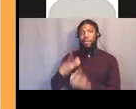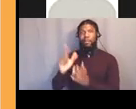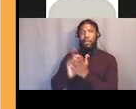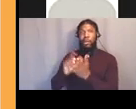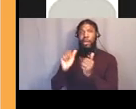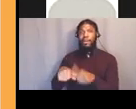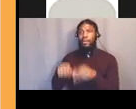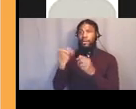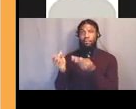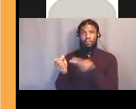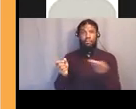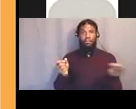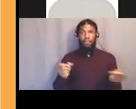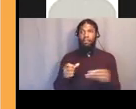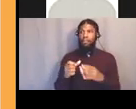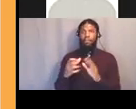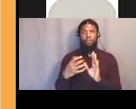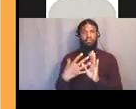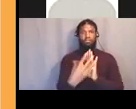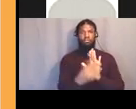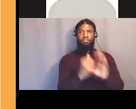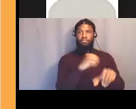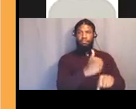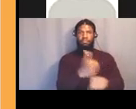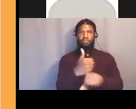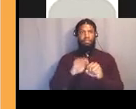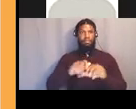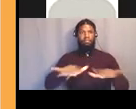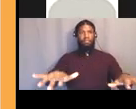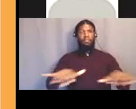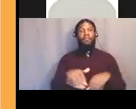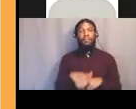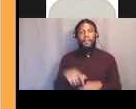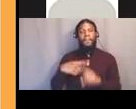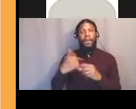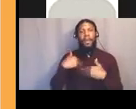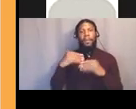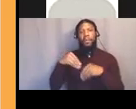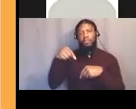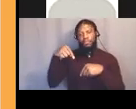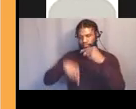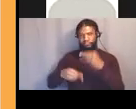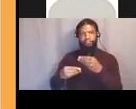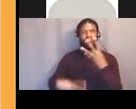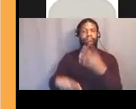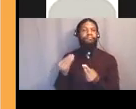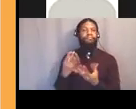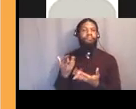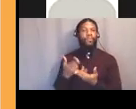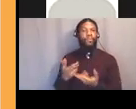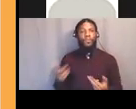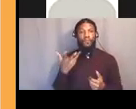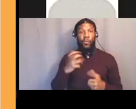sort of share resources and information for folks that maybe want to try and push for this in